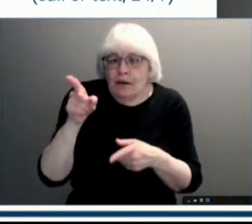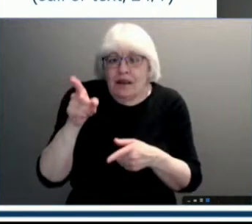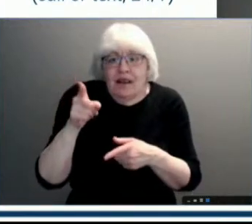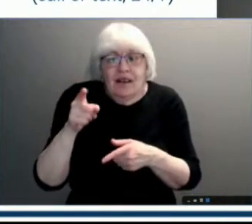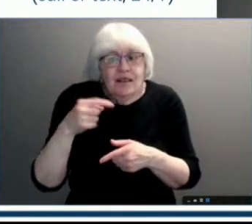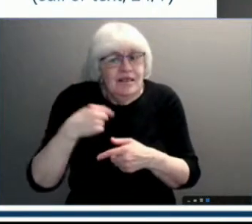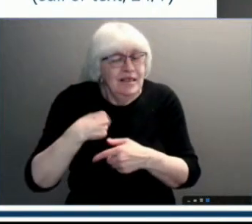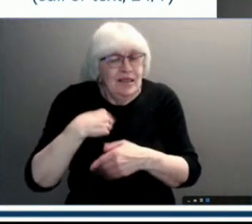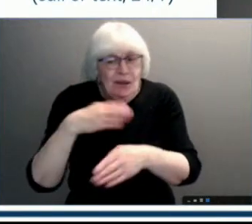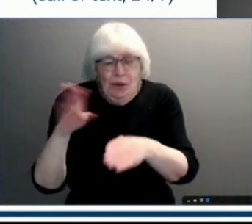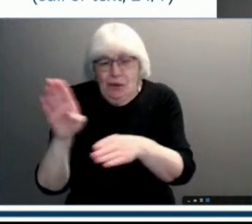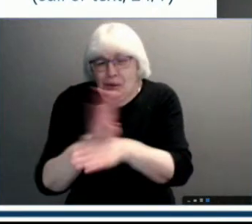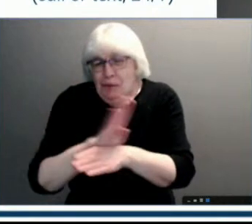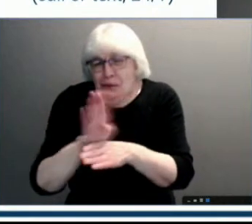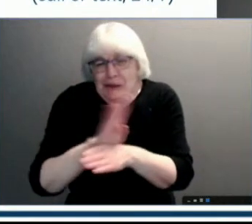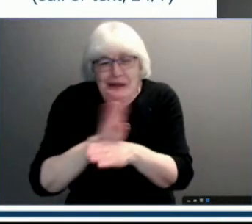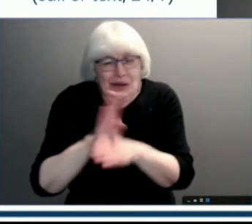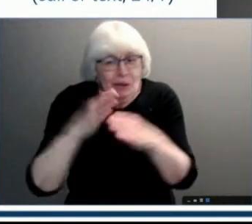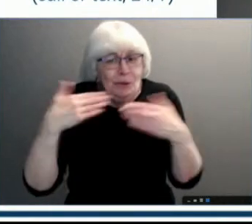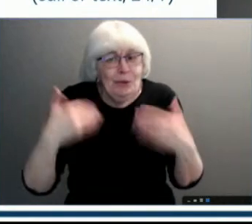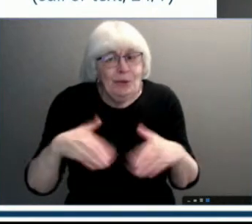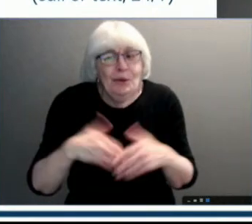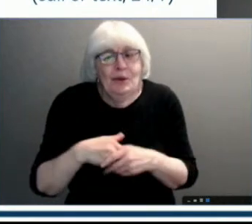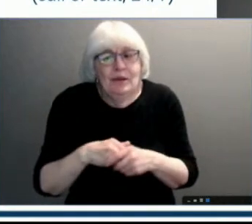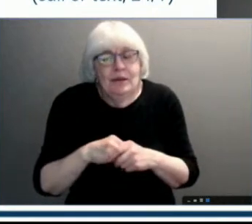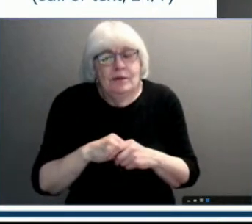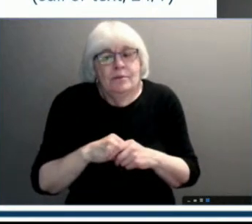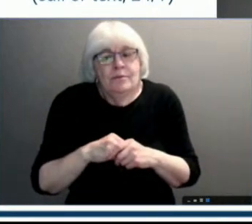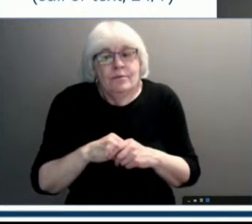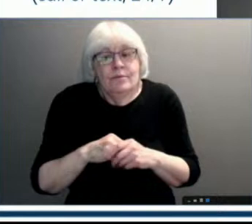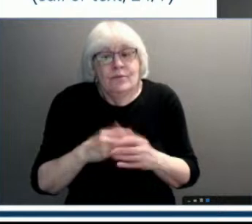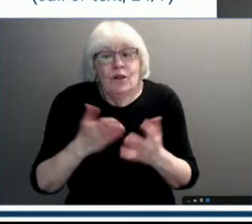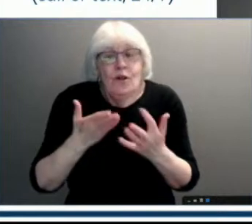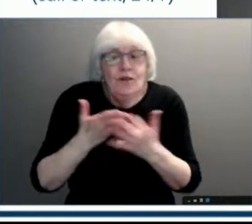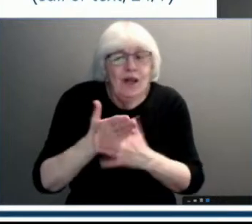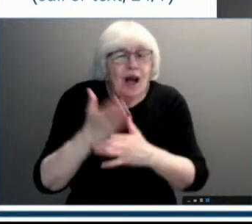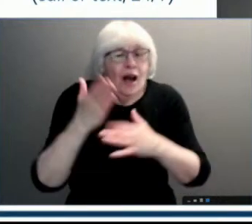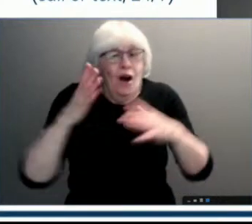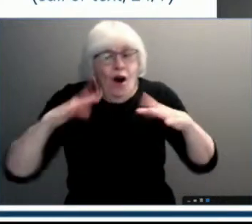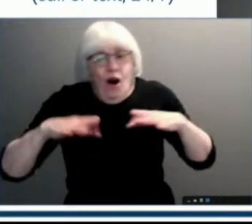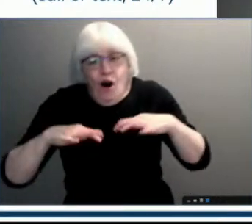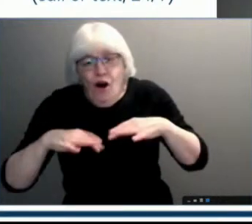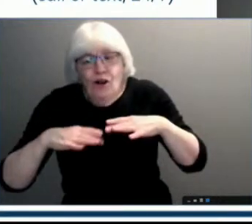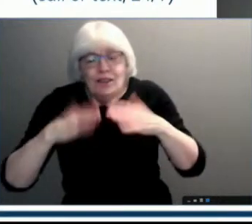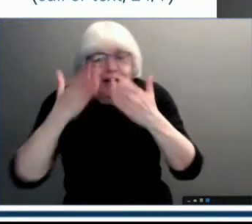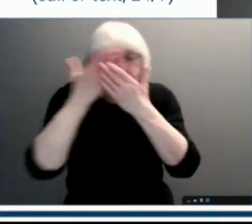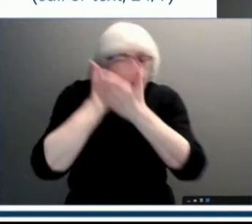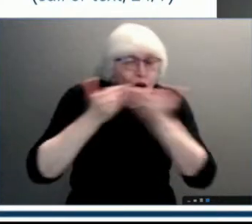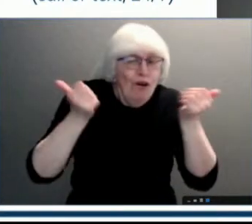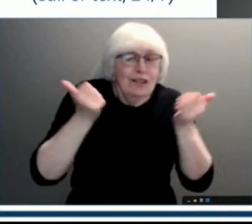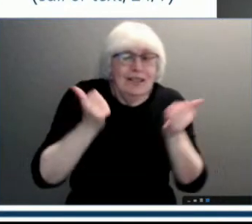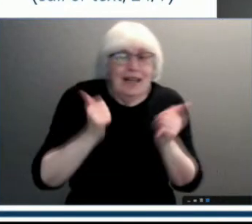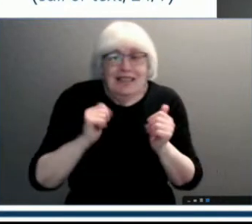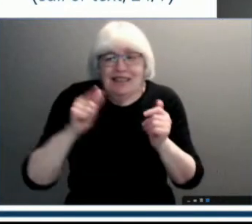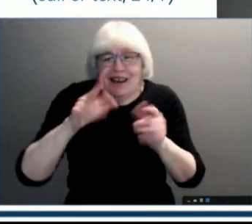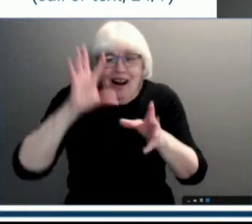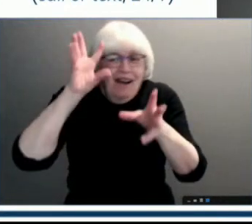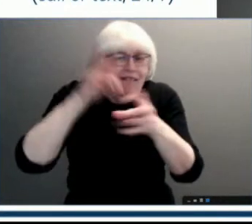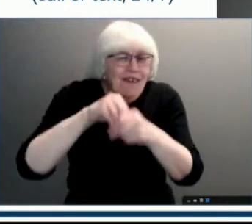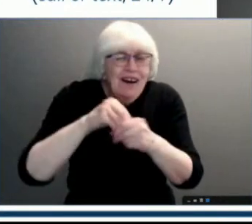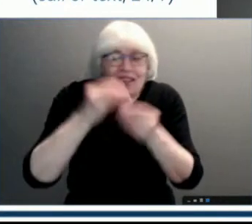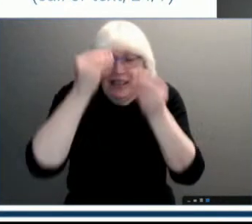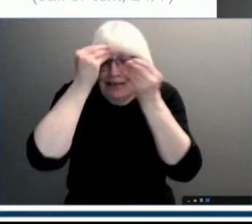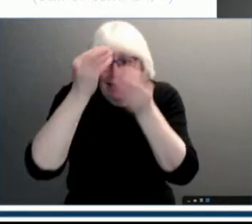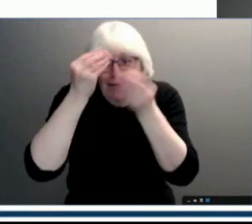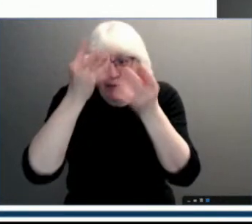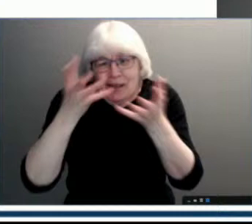with decreased staffing over the holidays. We haven't been able to keep on top of all of those detailed aspects, but we'll be looking to get more of that